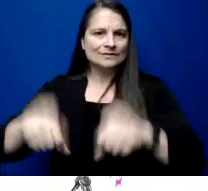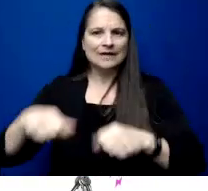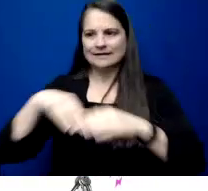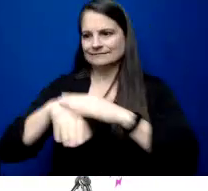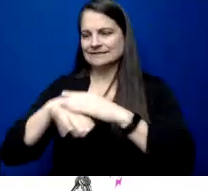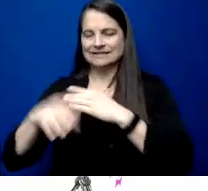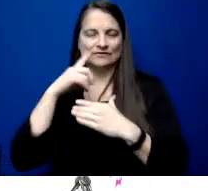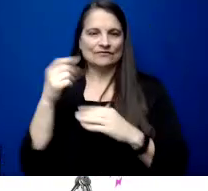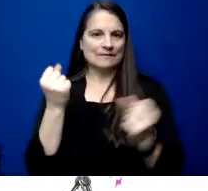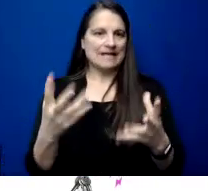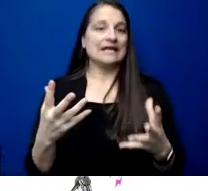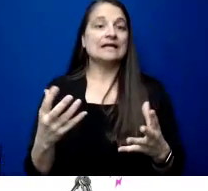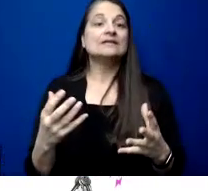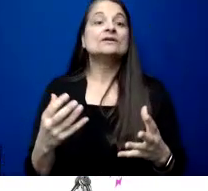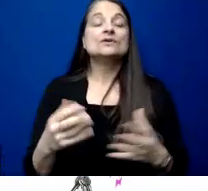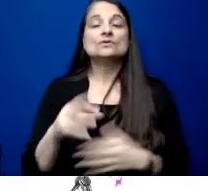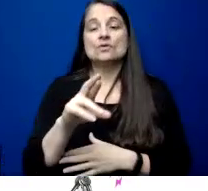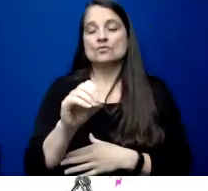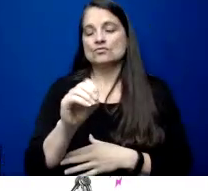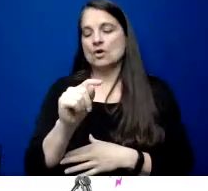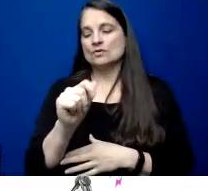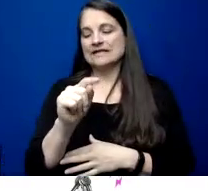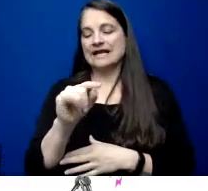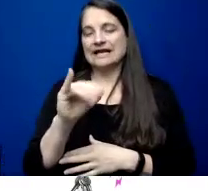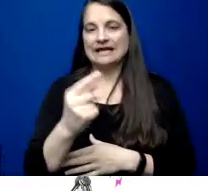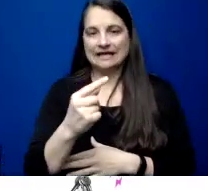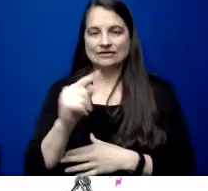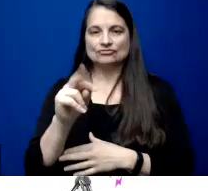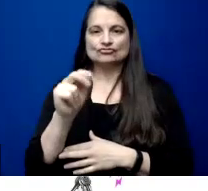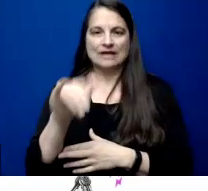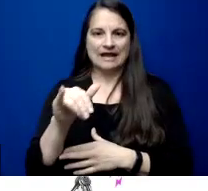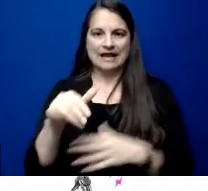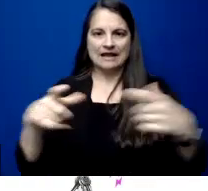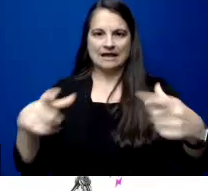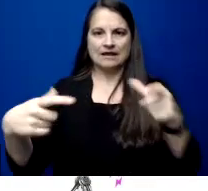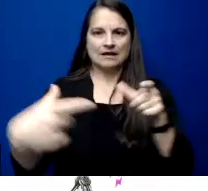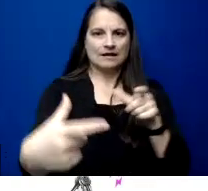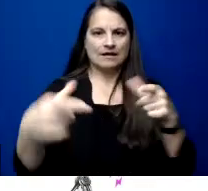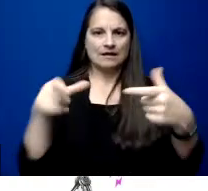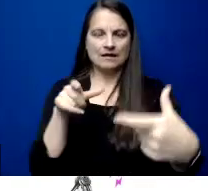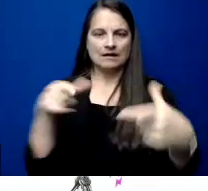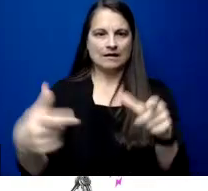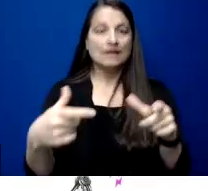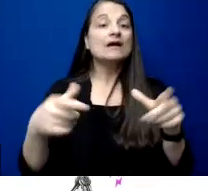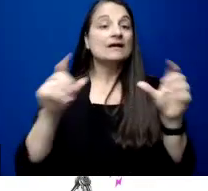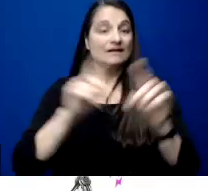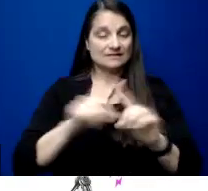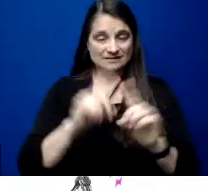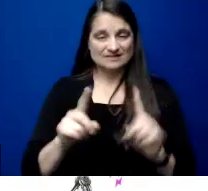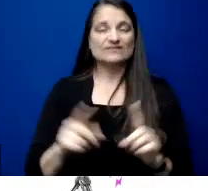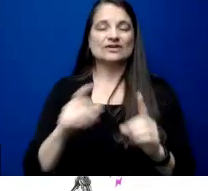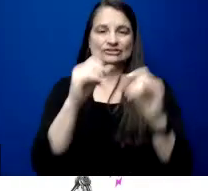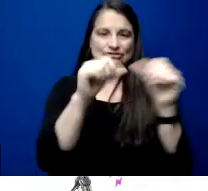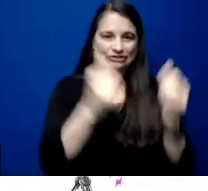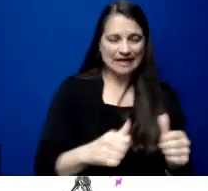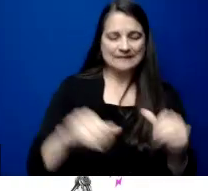by using rotating trays. They have lots of different names. They come in lots of different shapes and sizes and different materials.